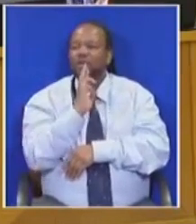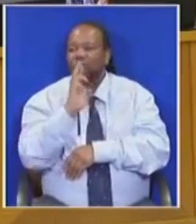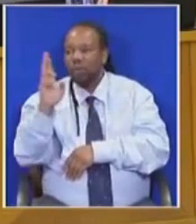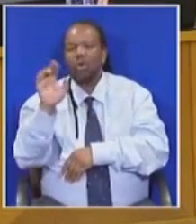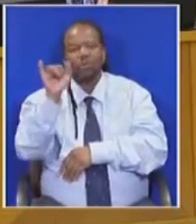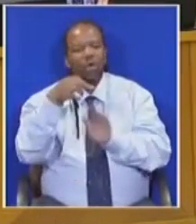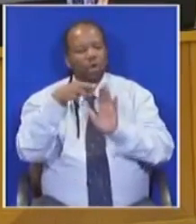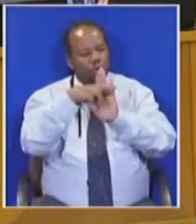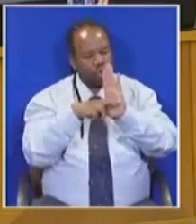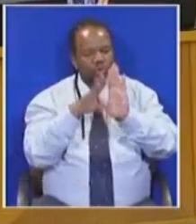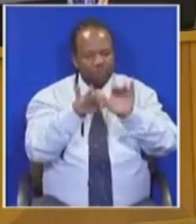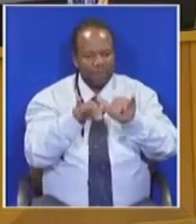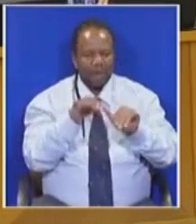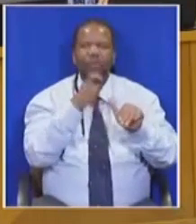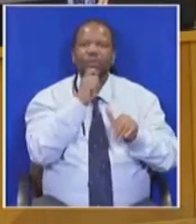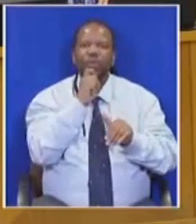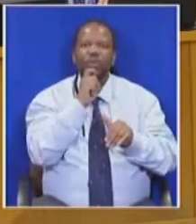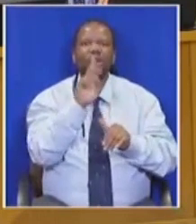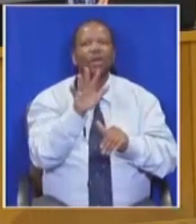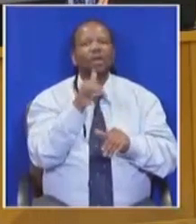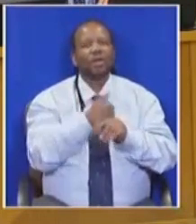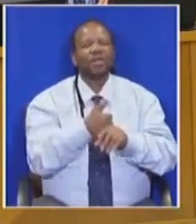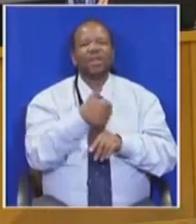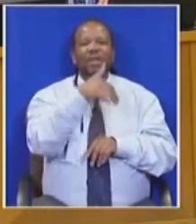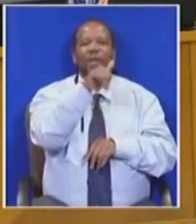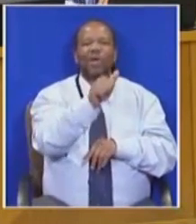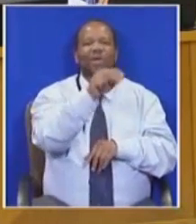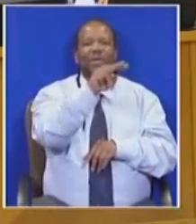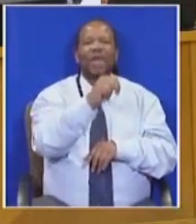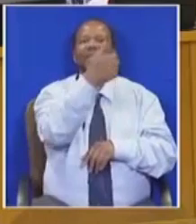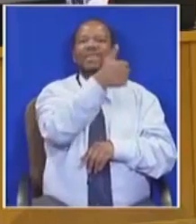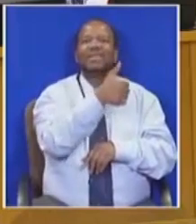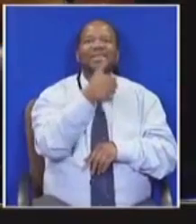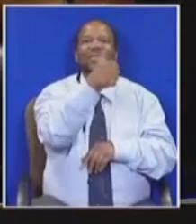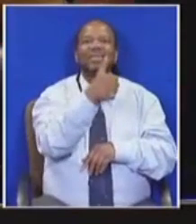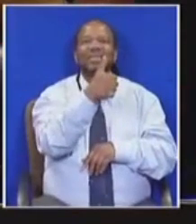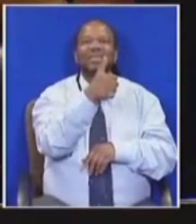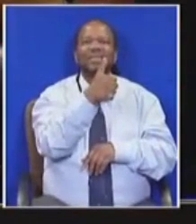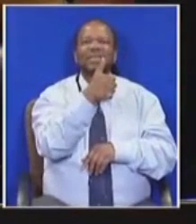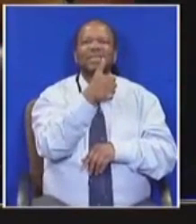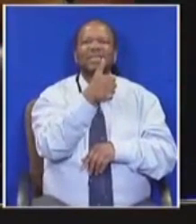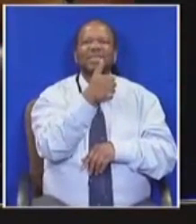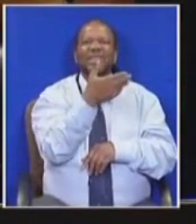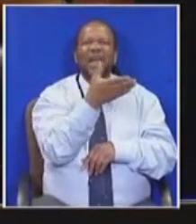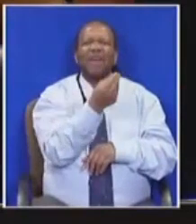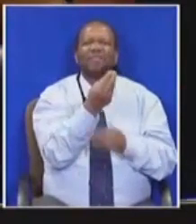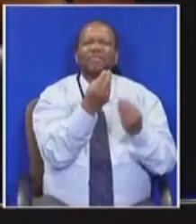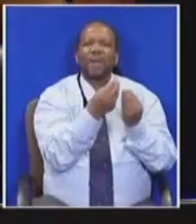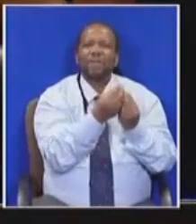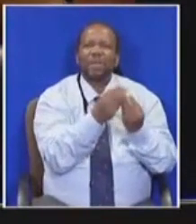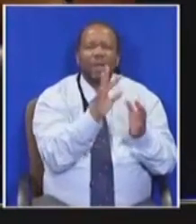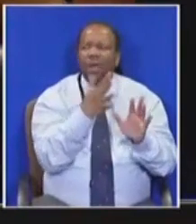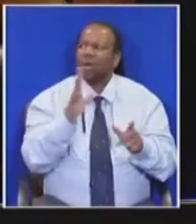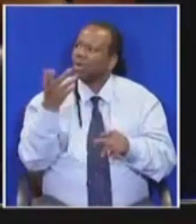Speaker. We can't just yes, you please. The chief whip of the majority party, I'm told, has had his hand for But some Speaker, time. can you recognize me